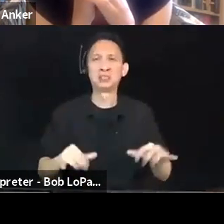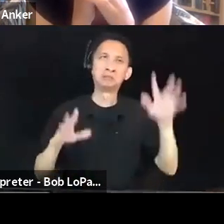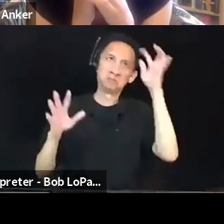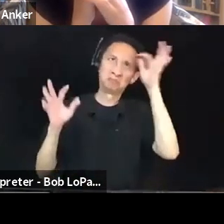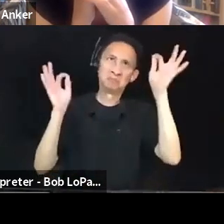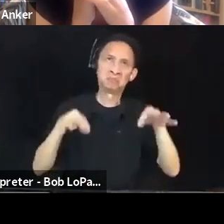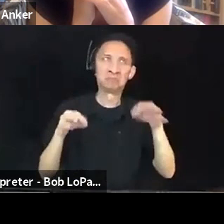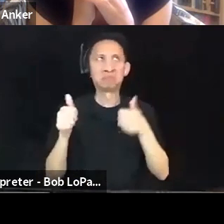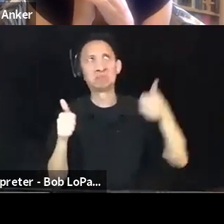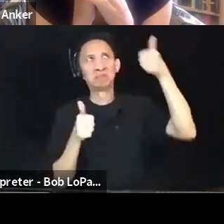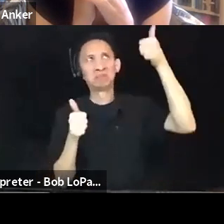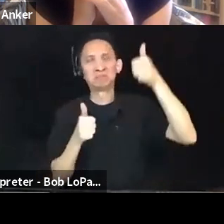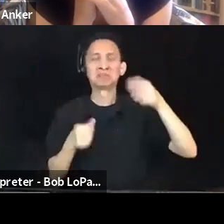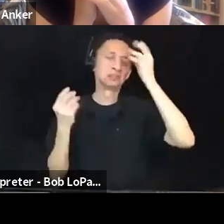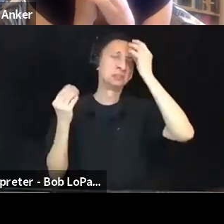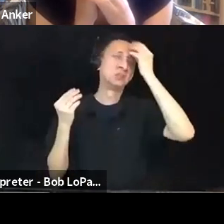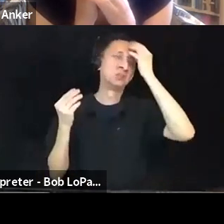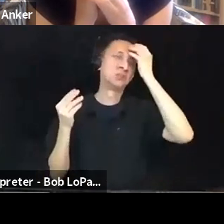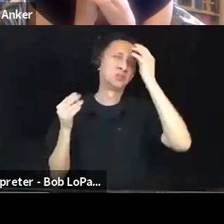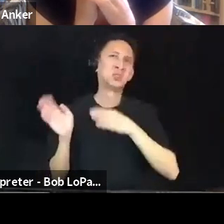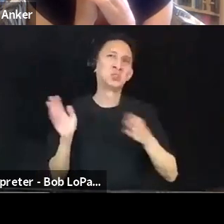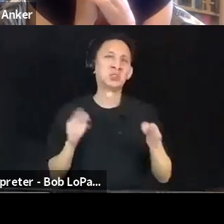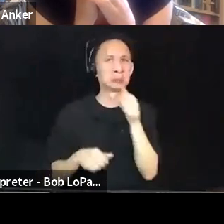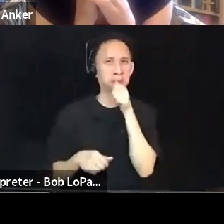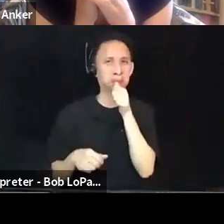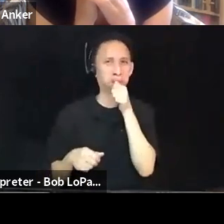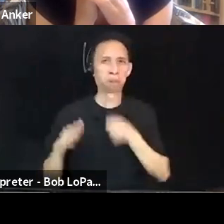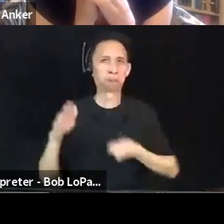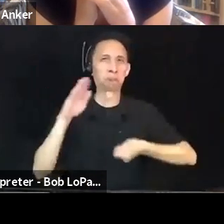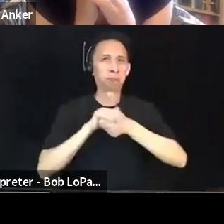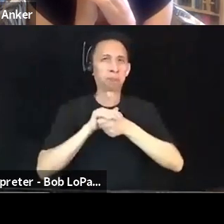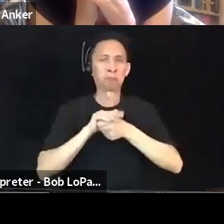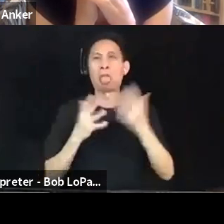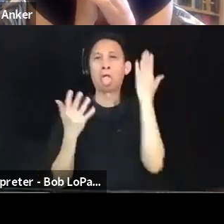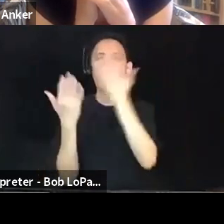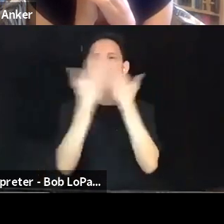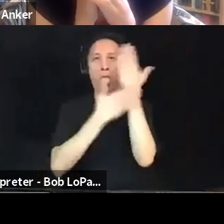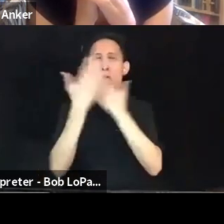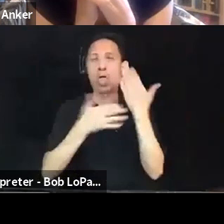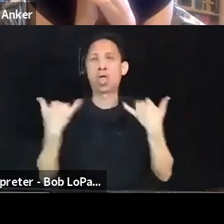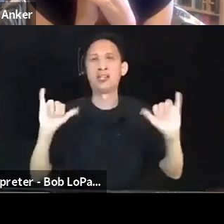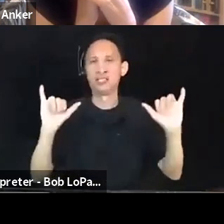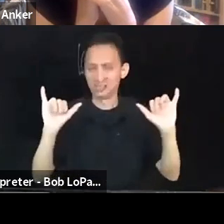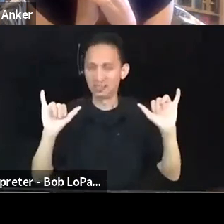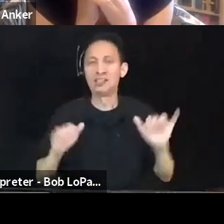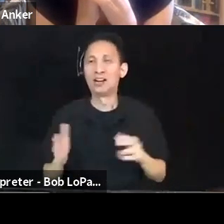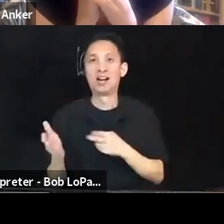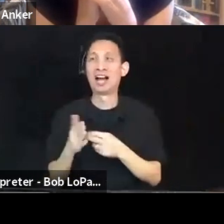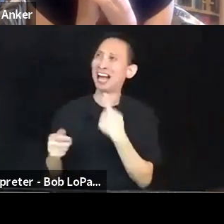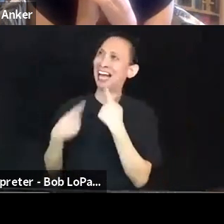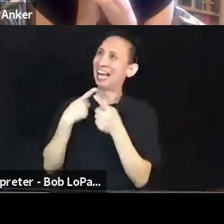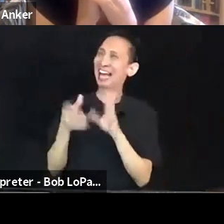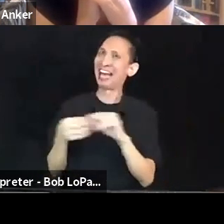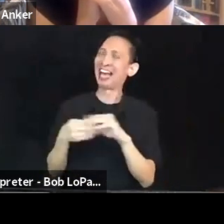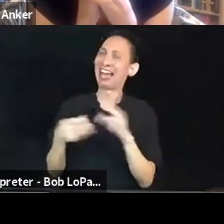can just re-articulate the order of the reconciliation to make its own truth happen before us, and we can accept the new